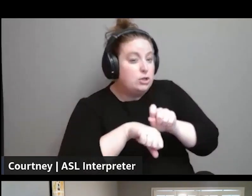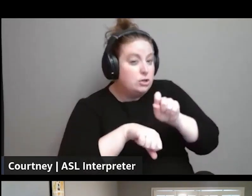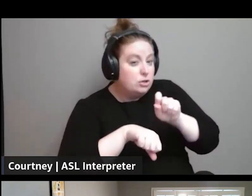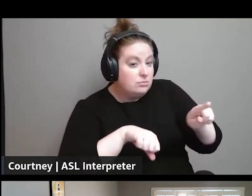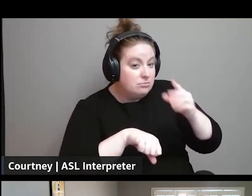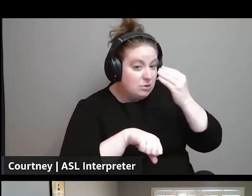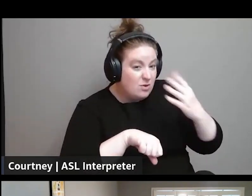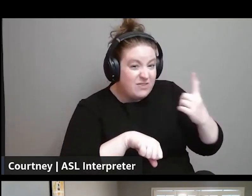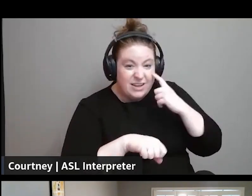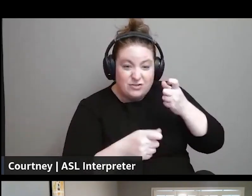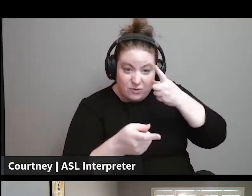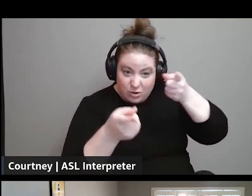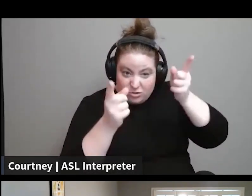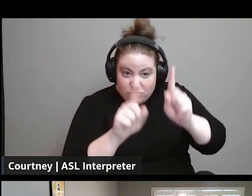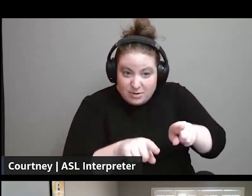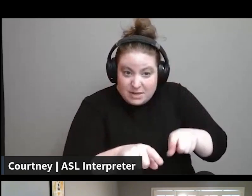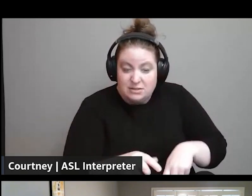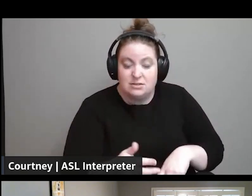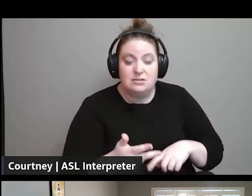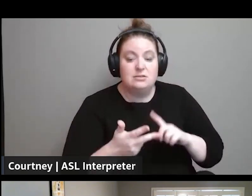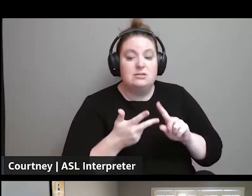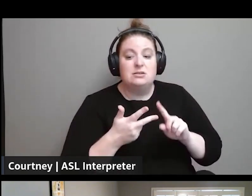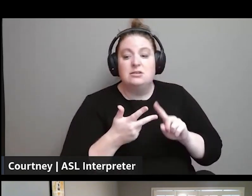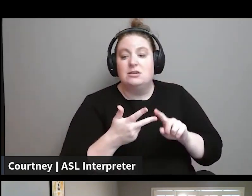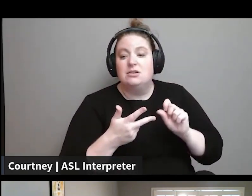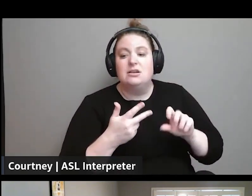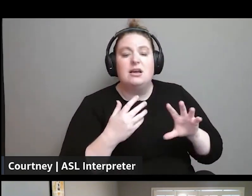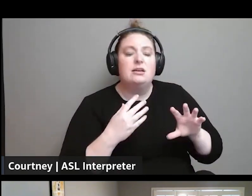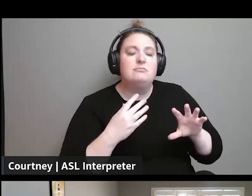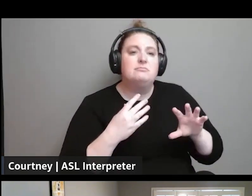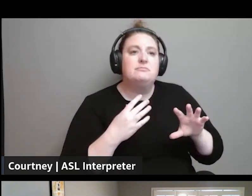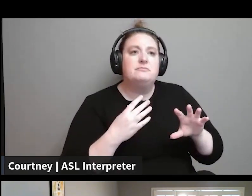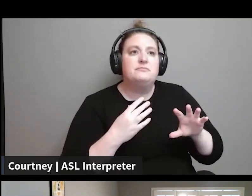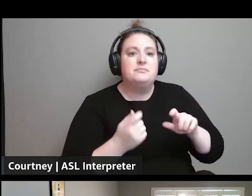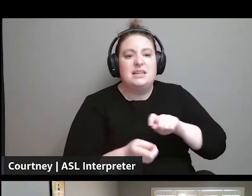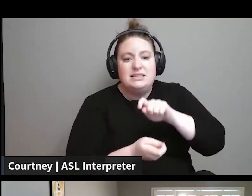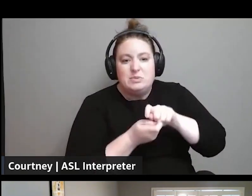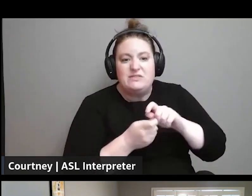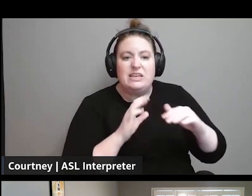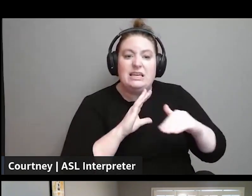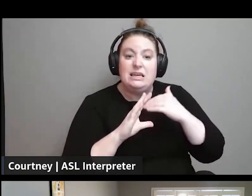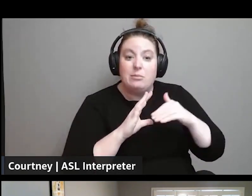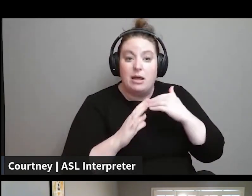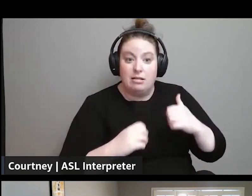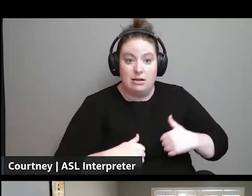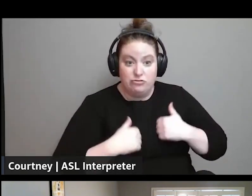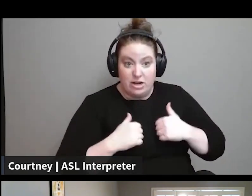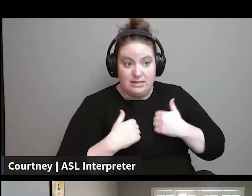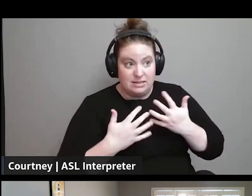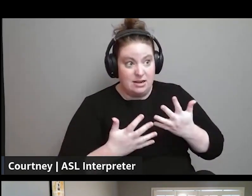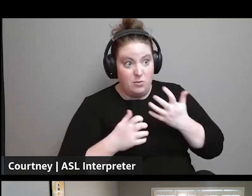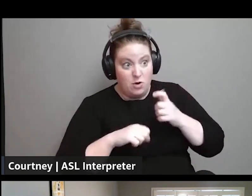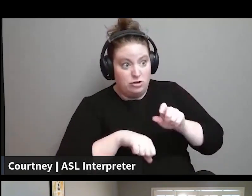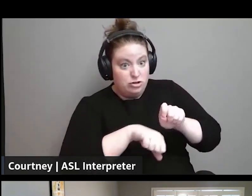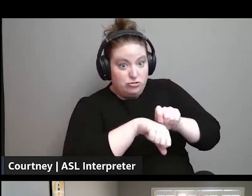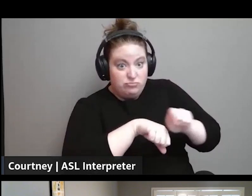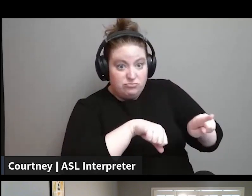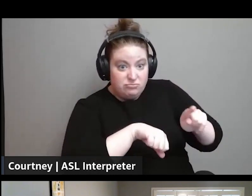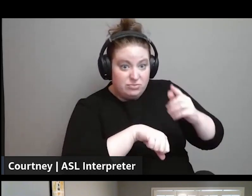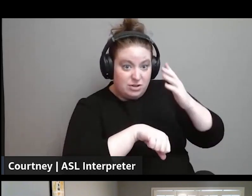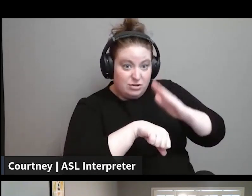choose. They can also add provide specific email addresses on which the notifications should be